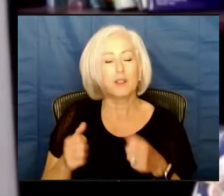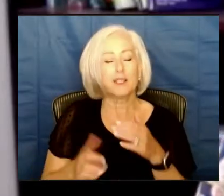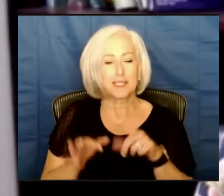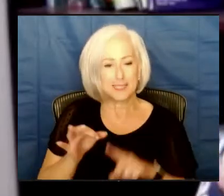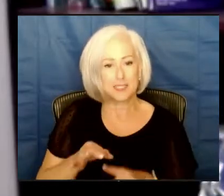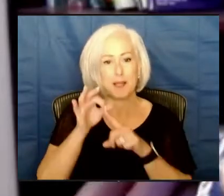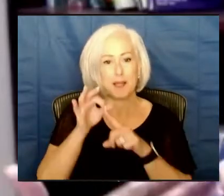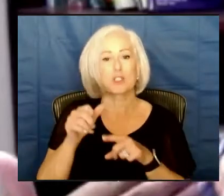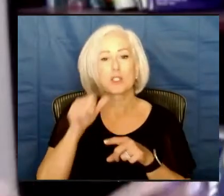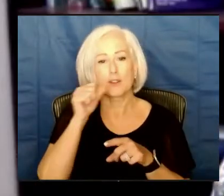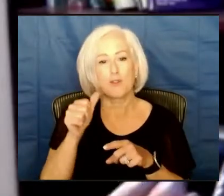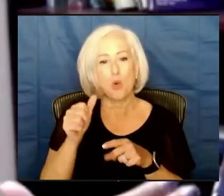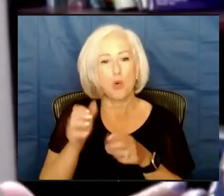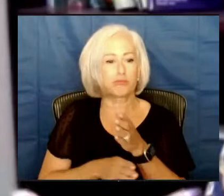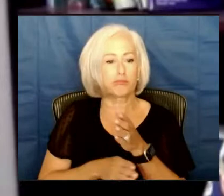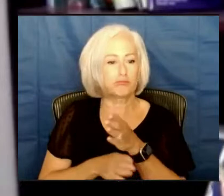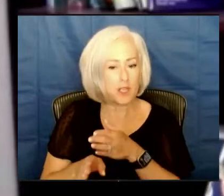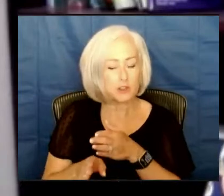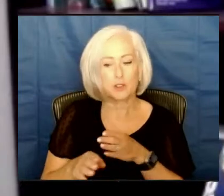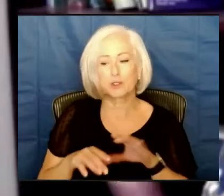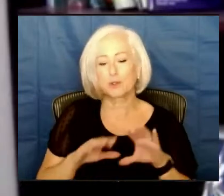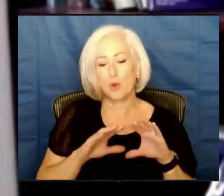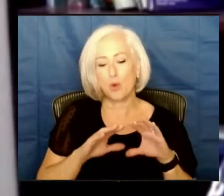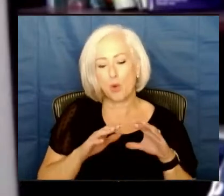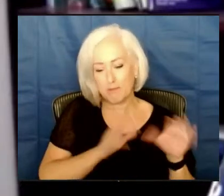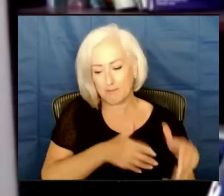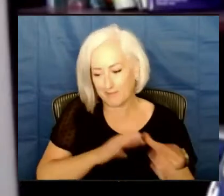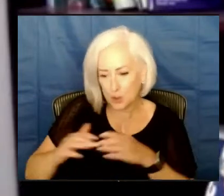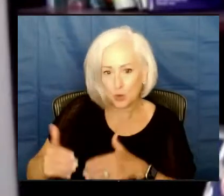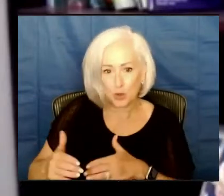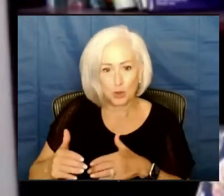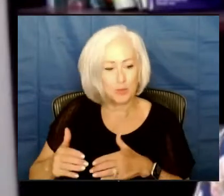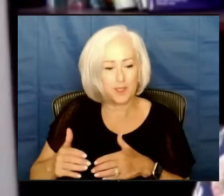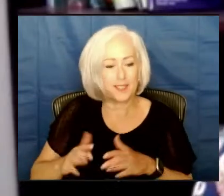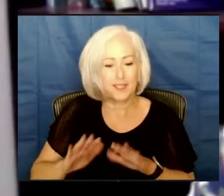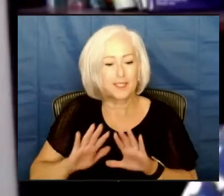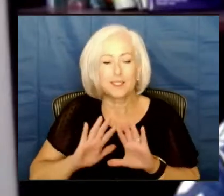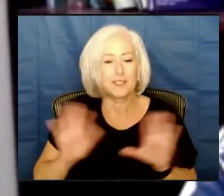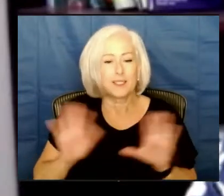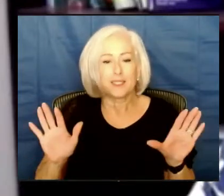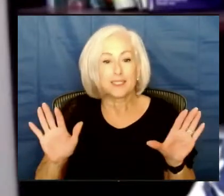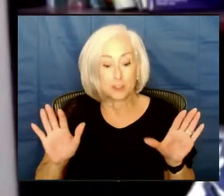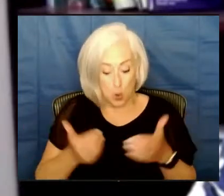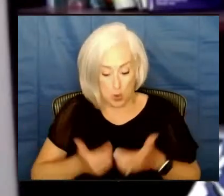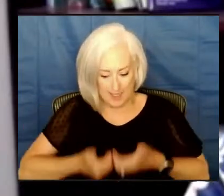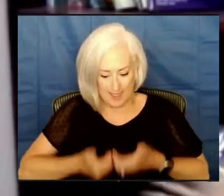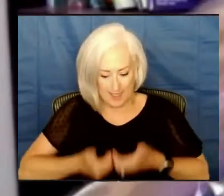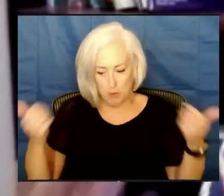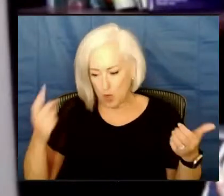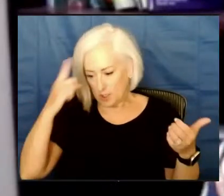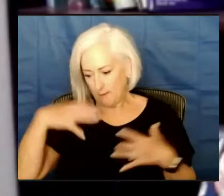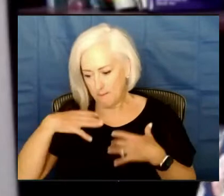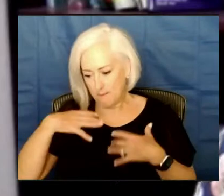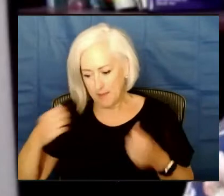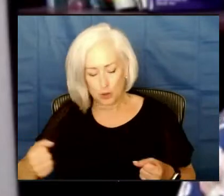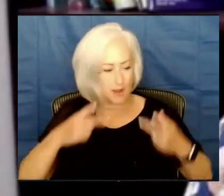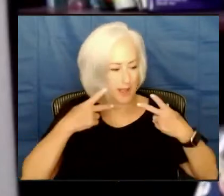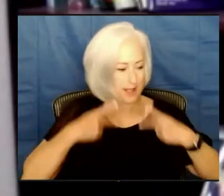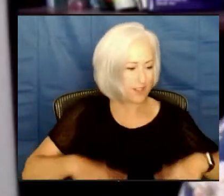of trying to step away from parsing out mental health from physical health and just talking about it as